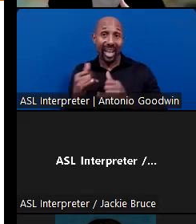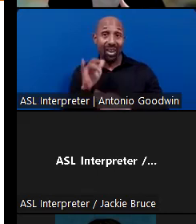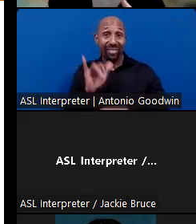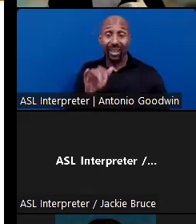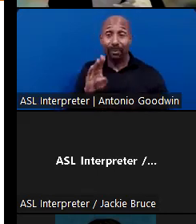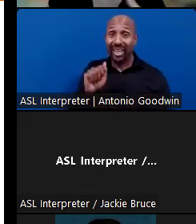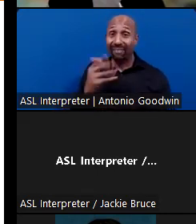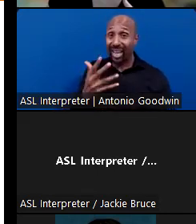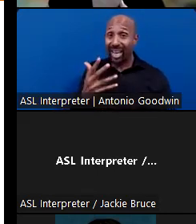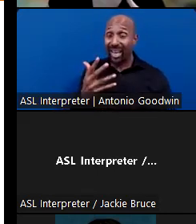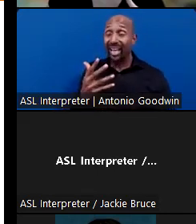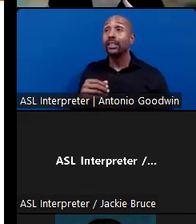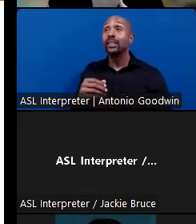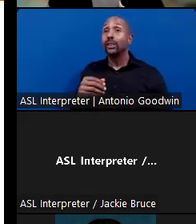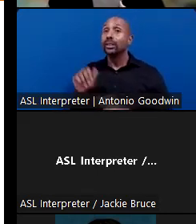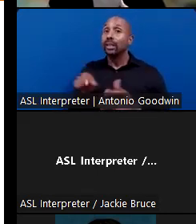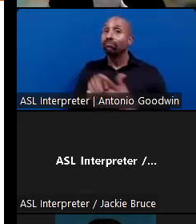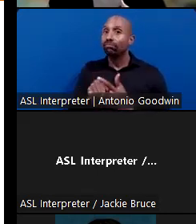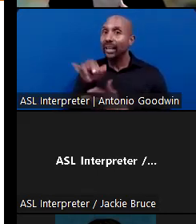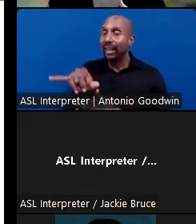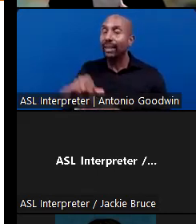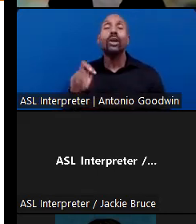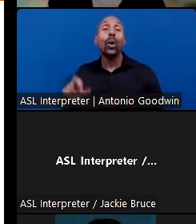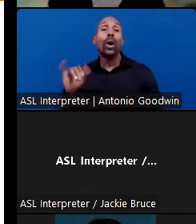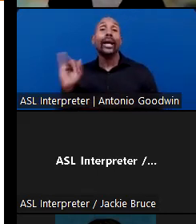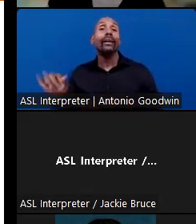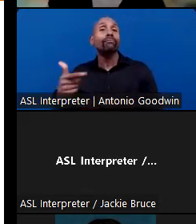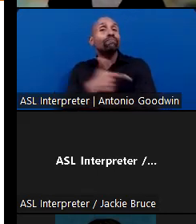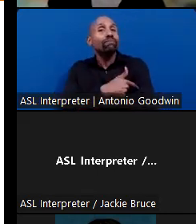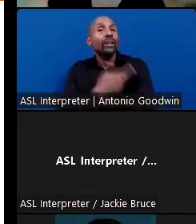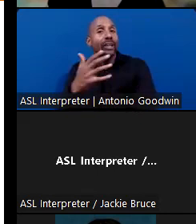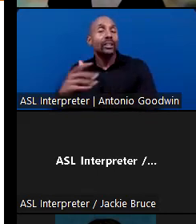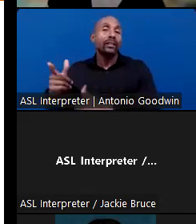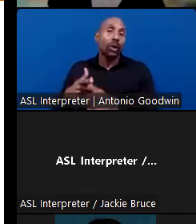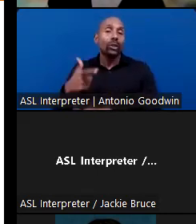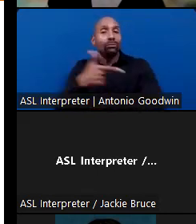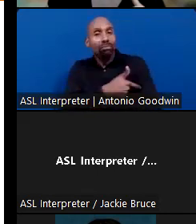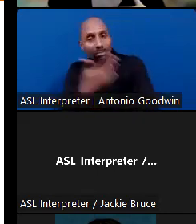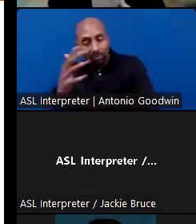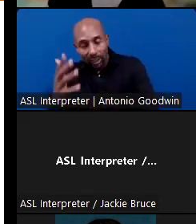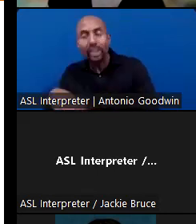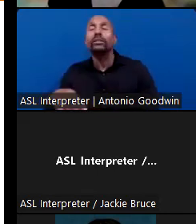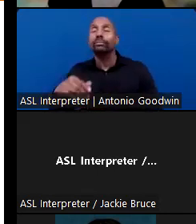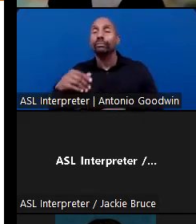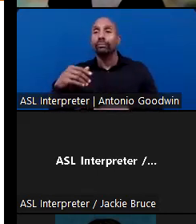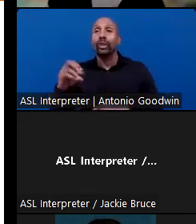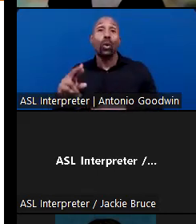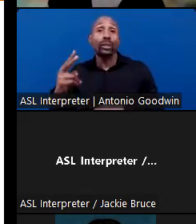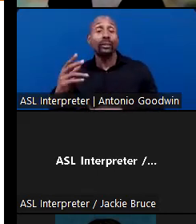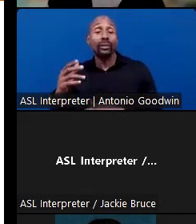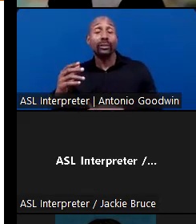wear off, or wane is the official term. So people are so tired